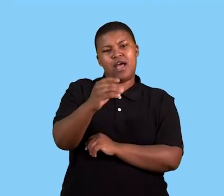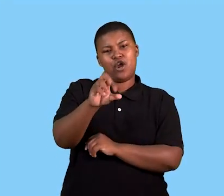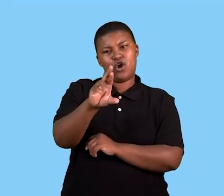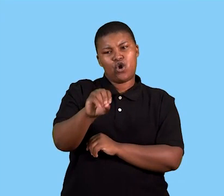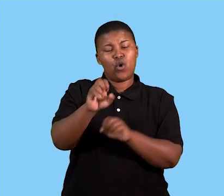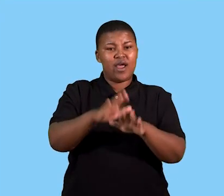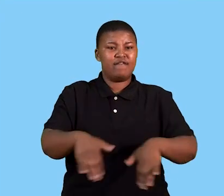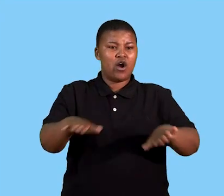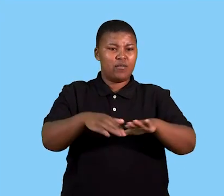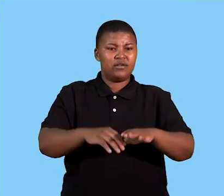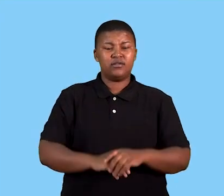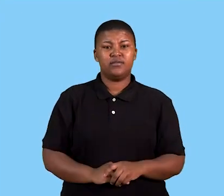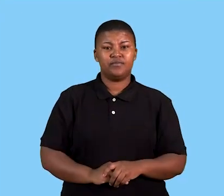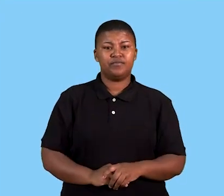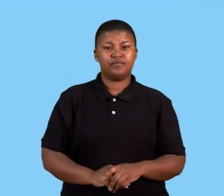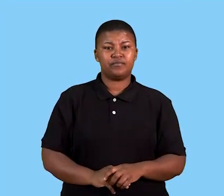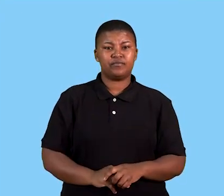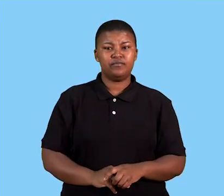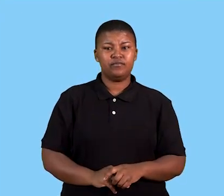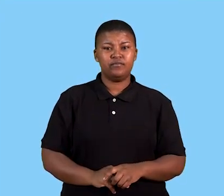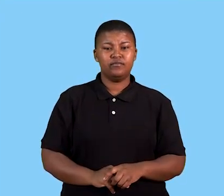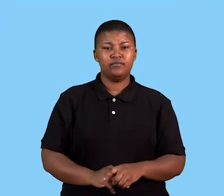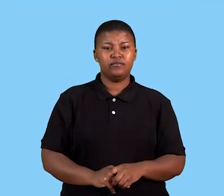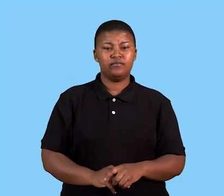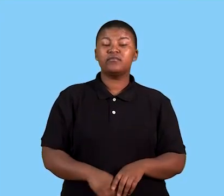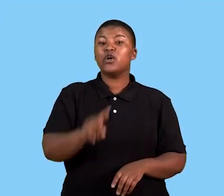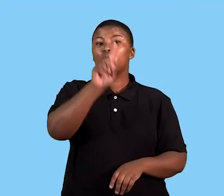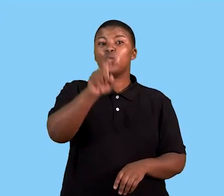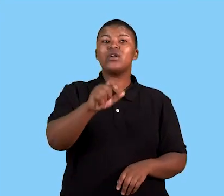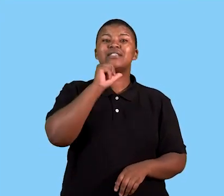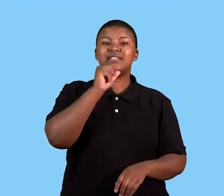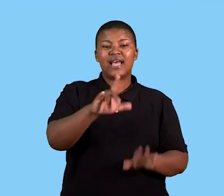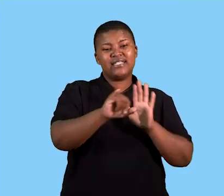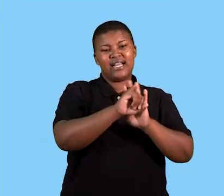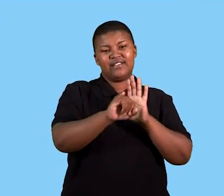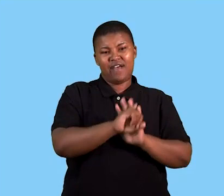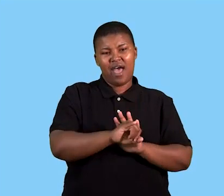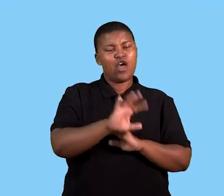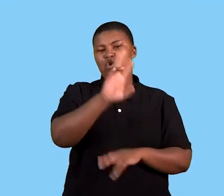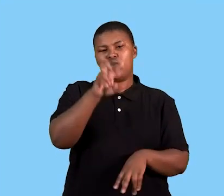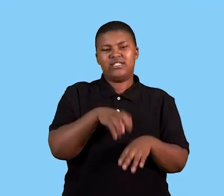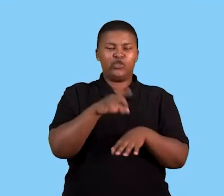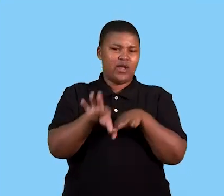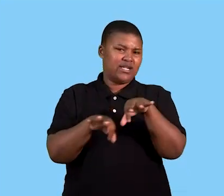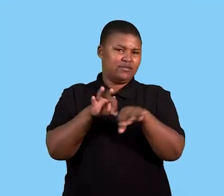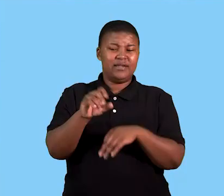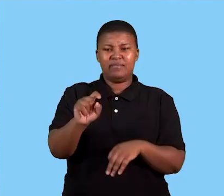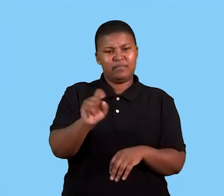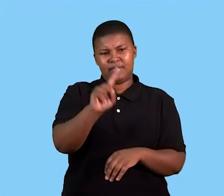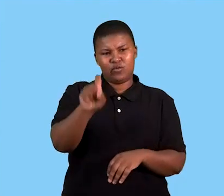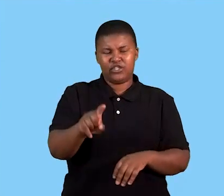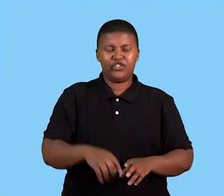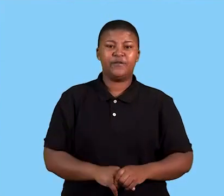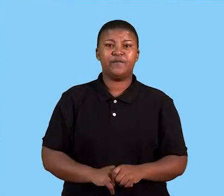the macro environment. Okay, because the question states identify, there is no need to elaborate on